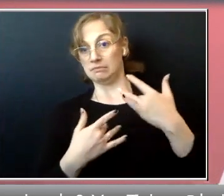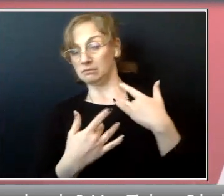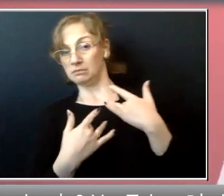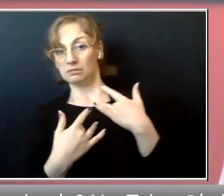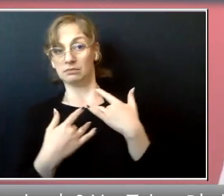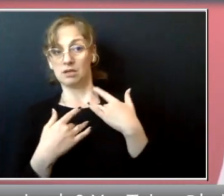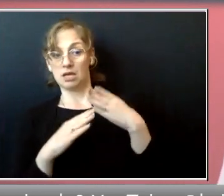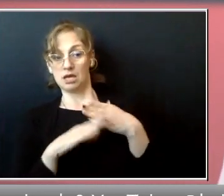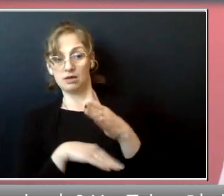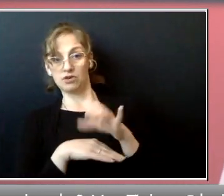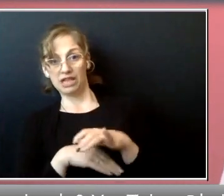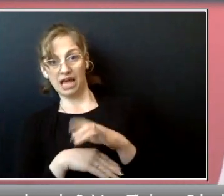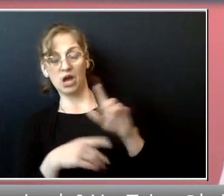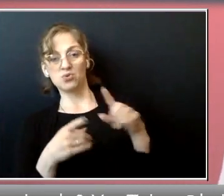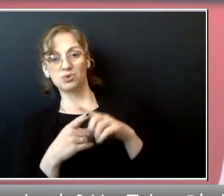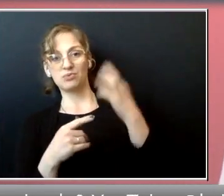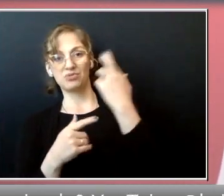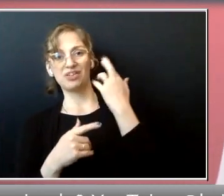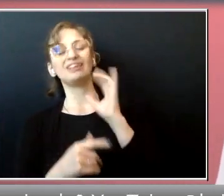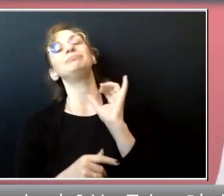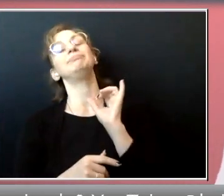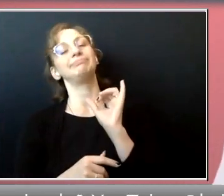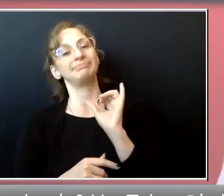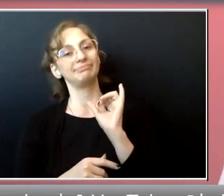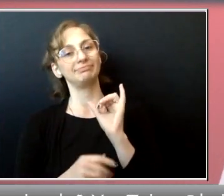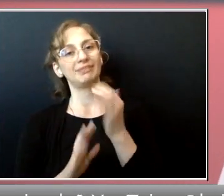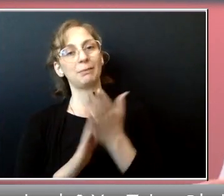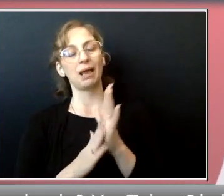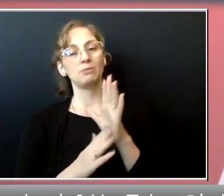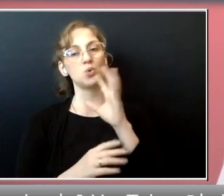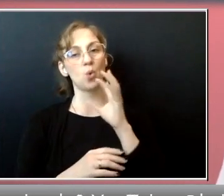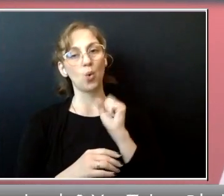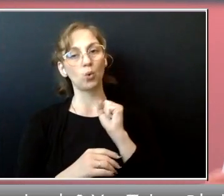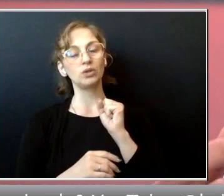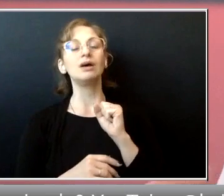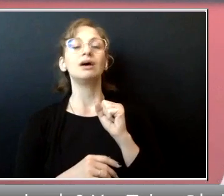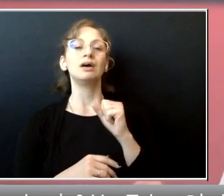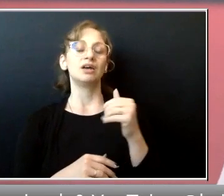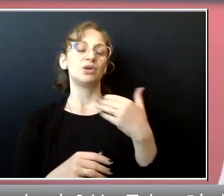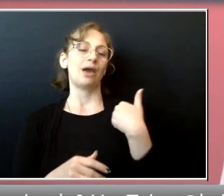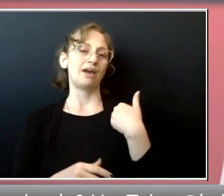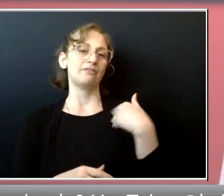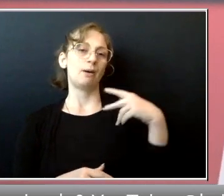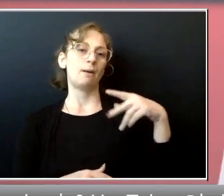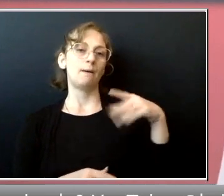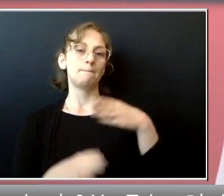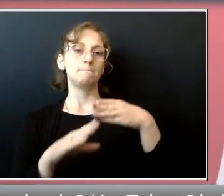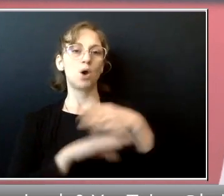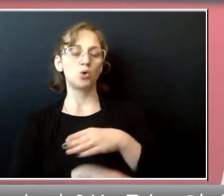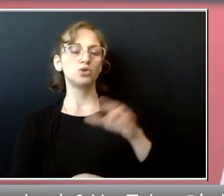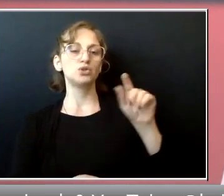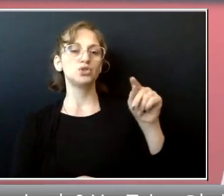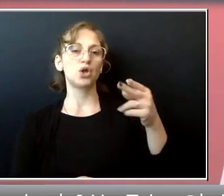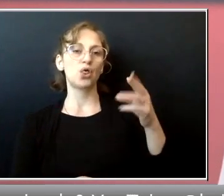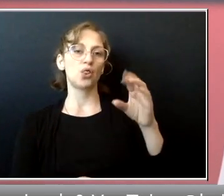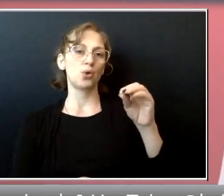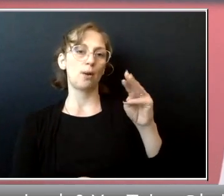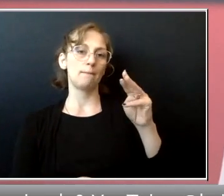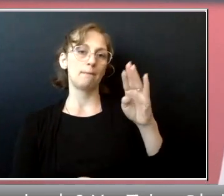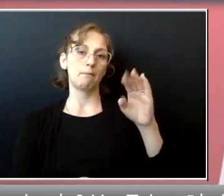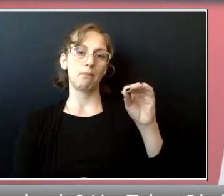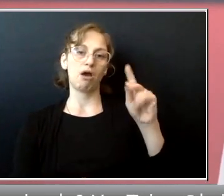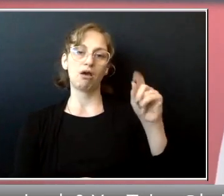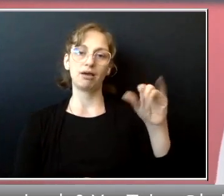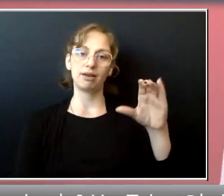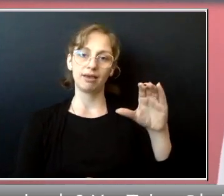the leg swelling and something we call post-thrombotic syndrome. So post-thrombus clot syndrome is the syndrome. You have swelling and